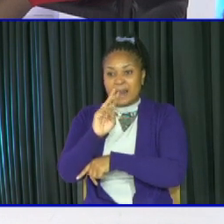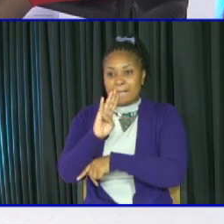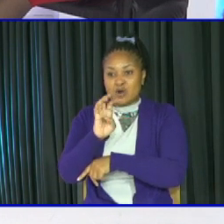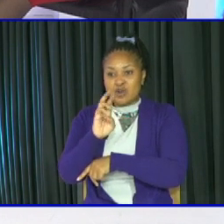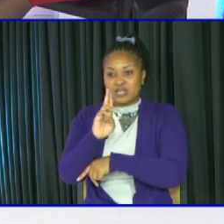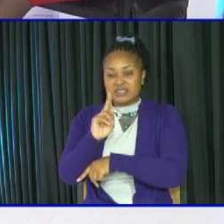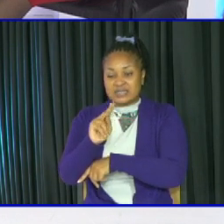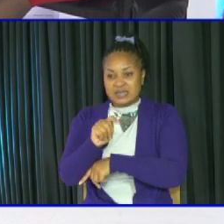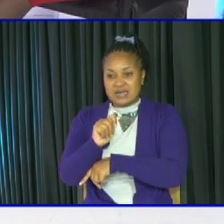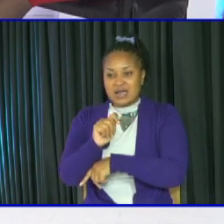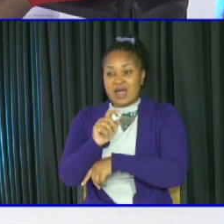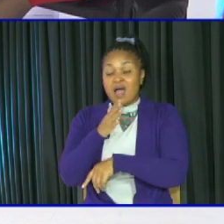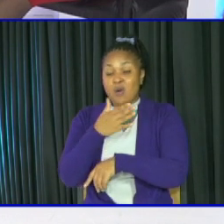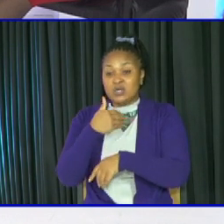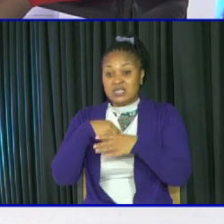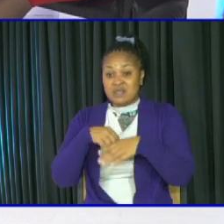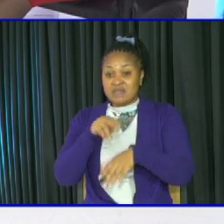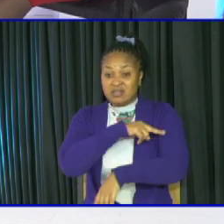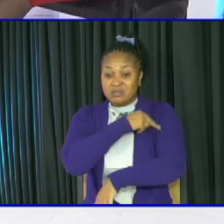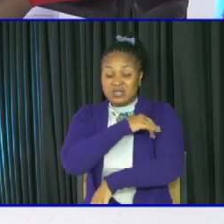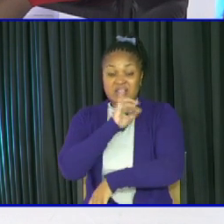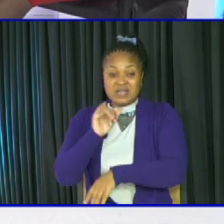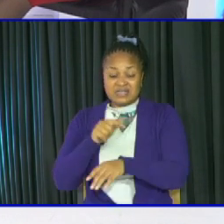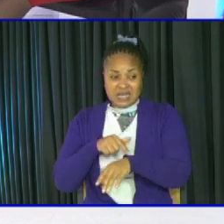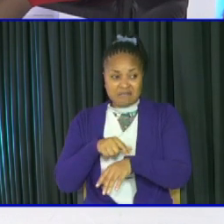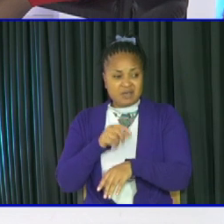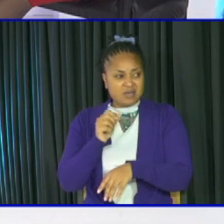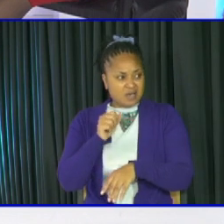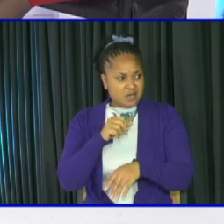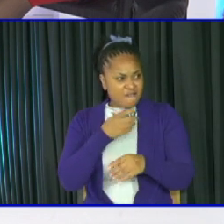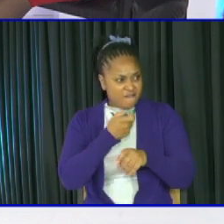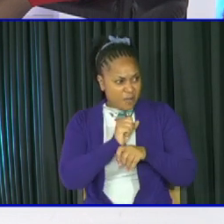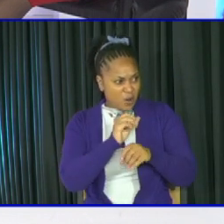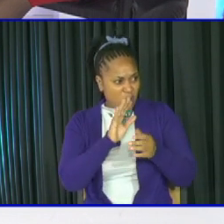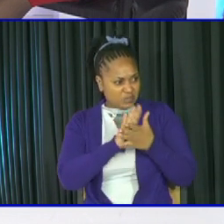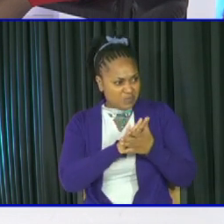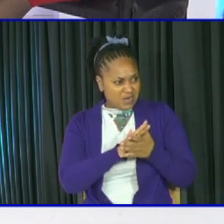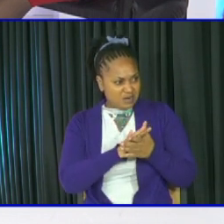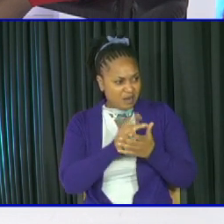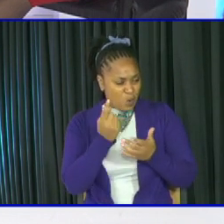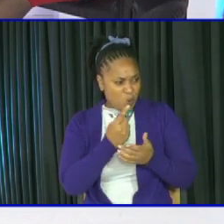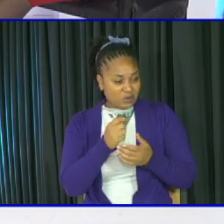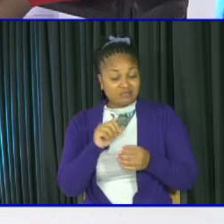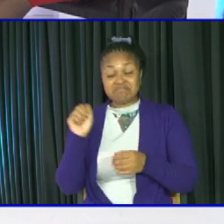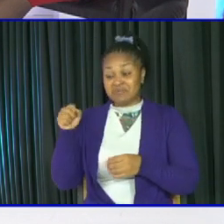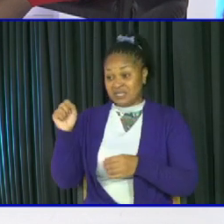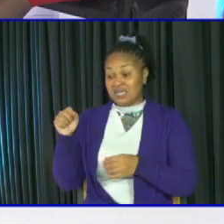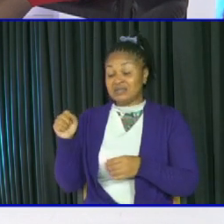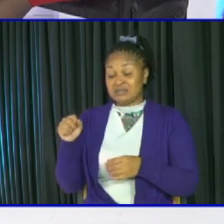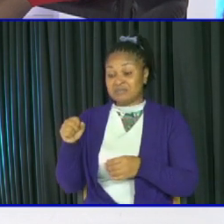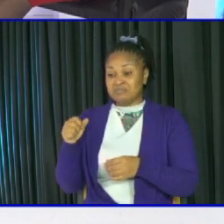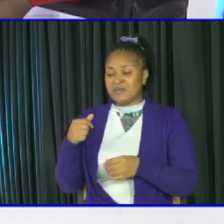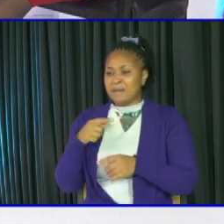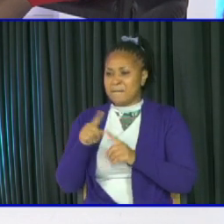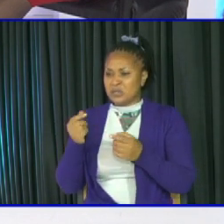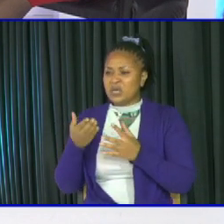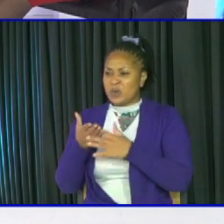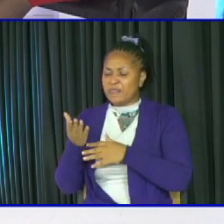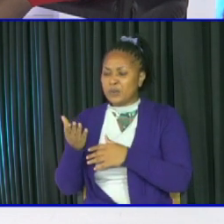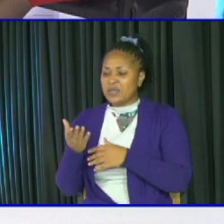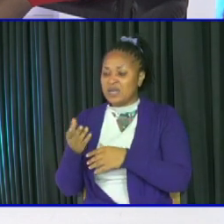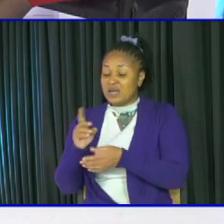yes, husband? Yes, sir, and all of that. And but, you know, I went through it. And the one thing, the doctors, they monitored me right